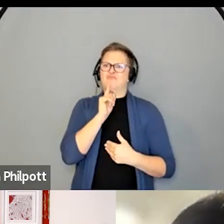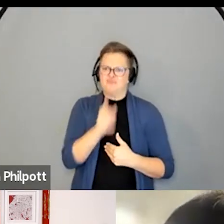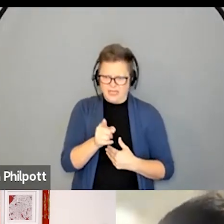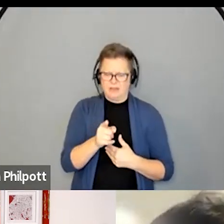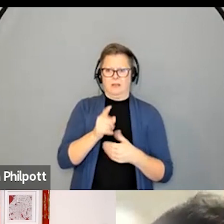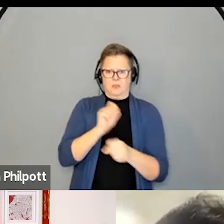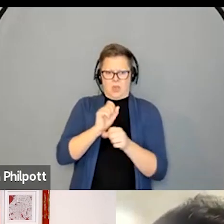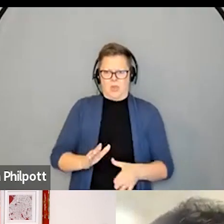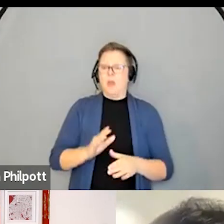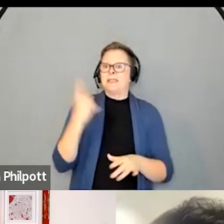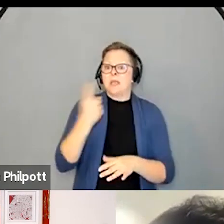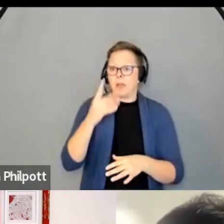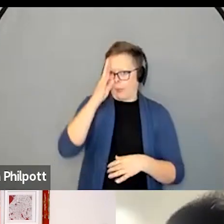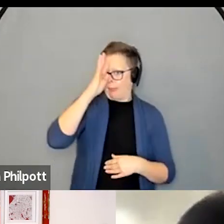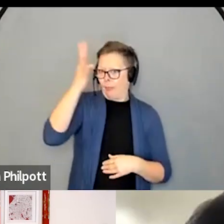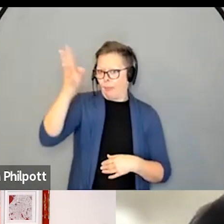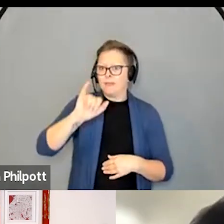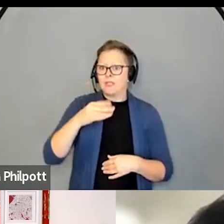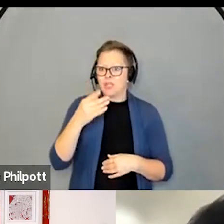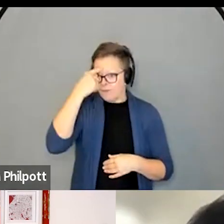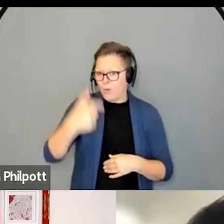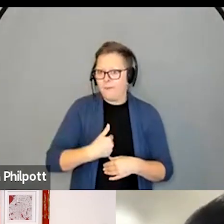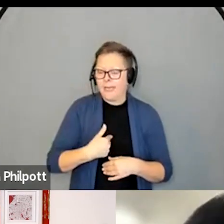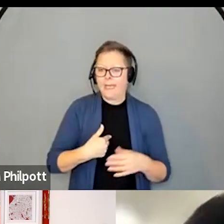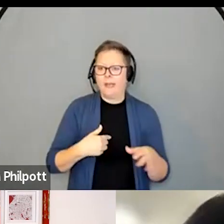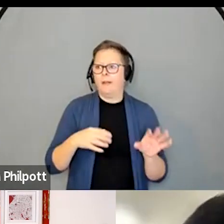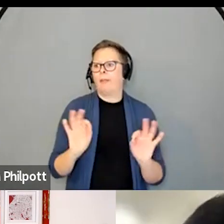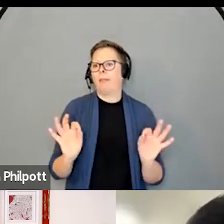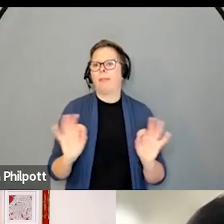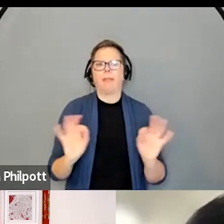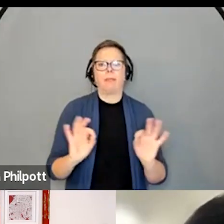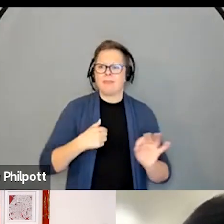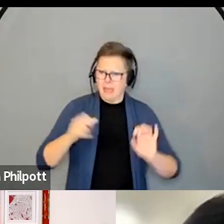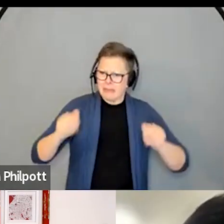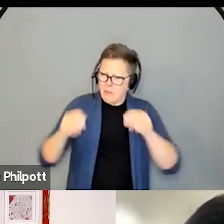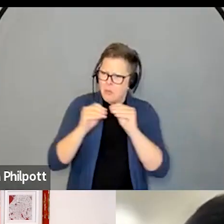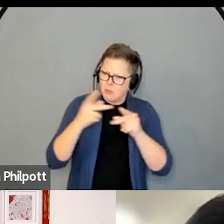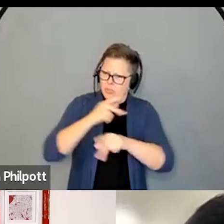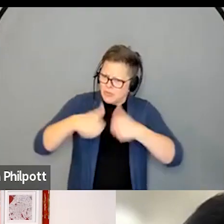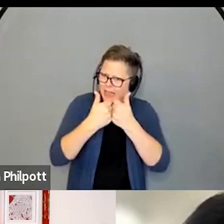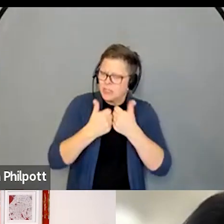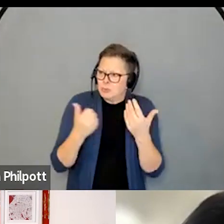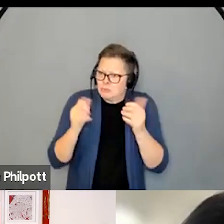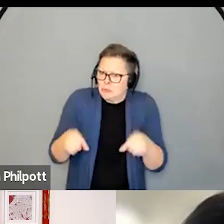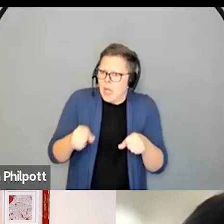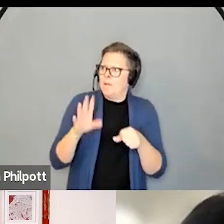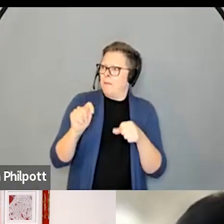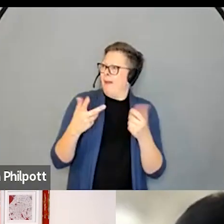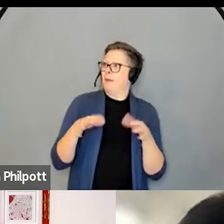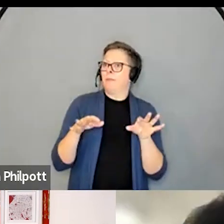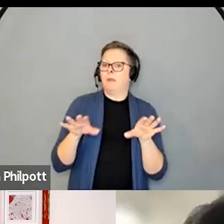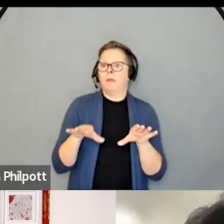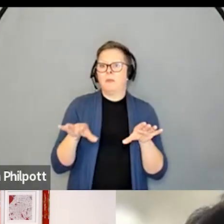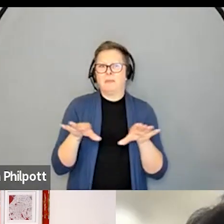made up a job for me that was meaningless. I could have been doing much more. The frustration is doing jobs that